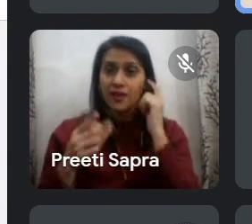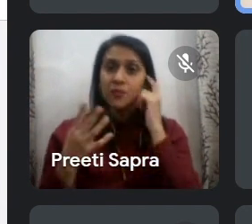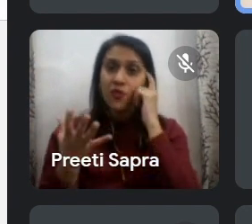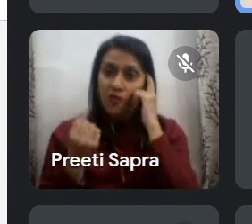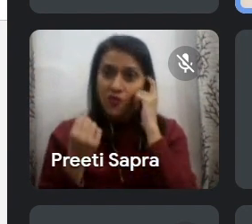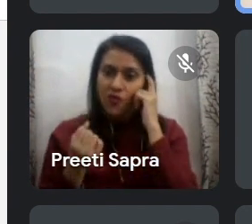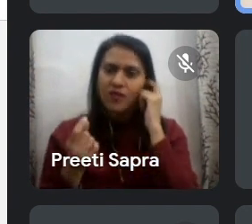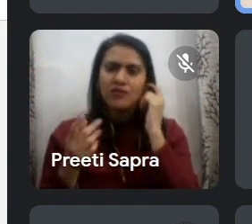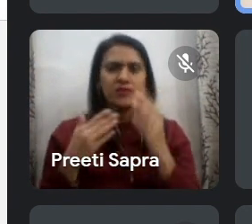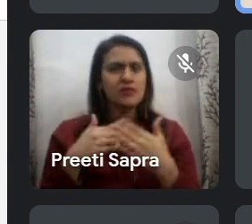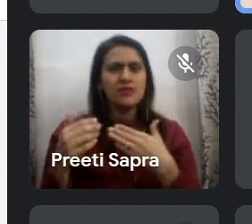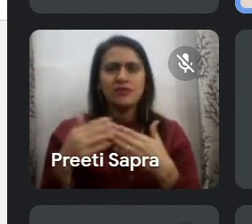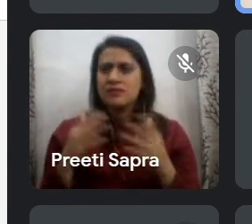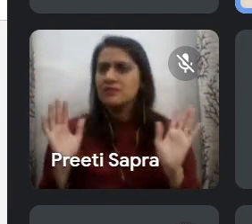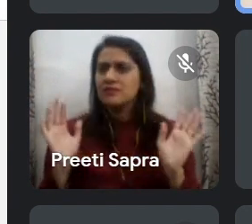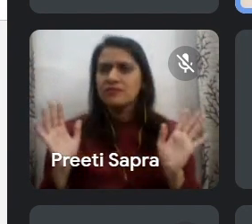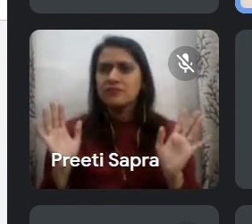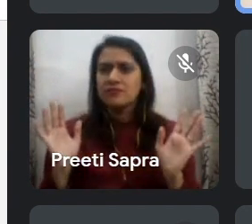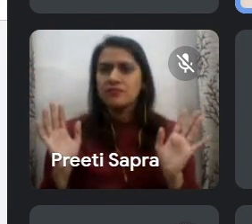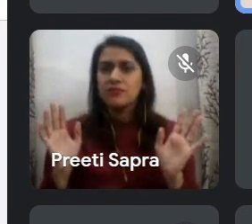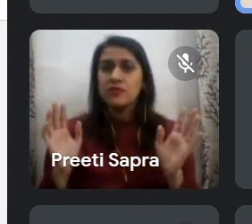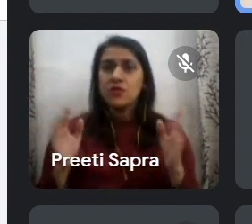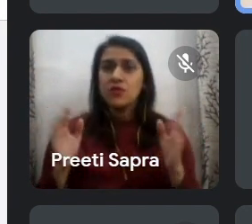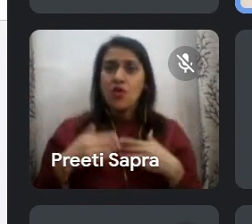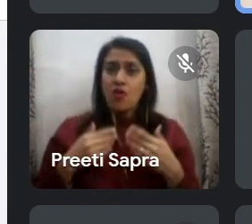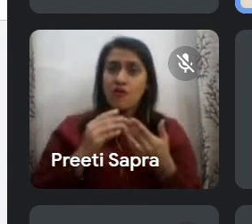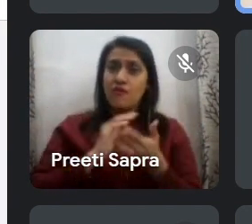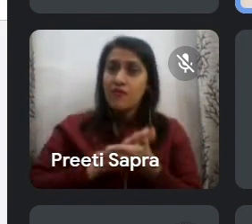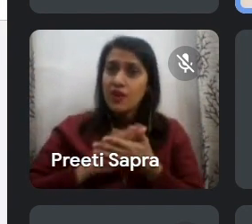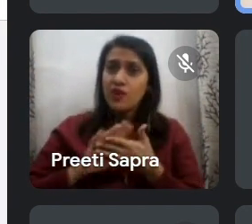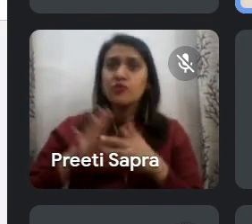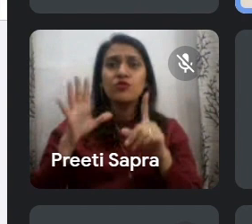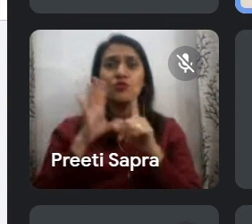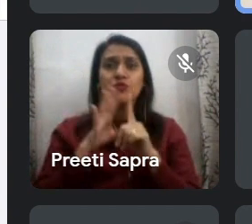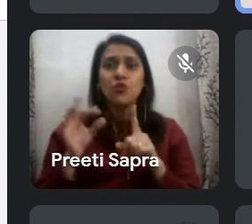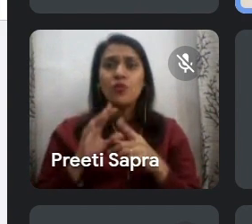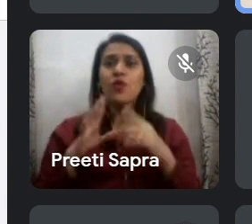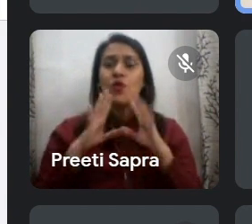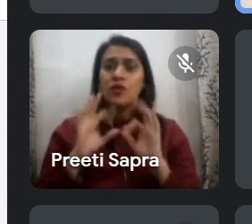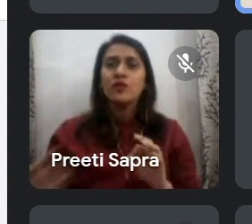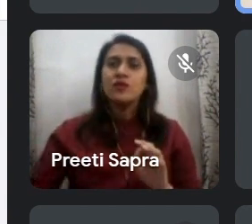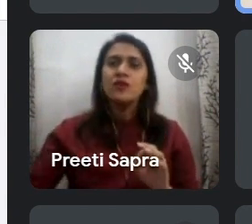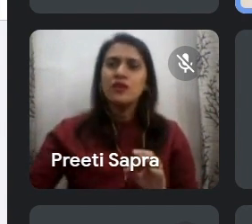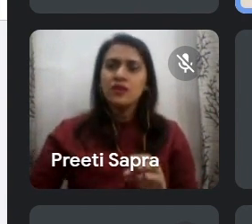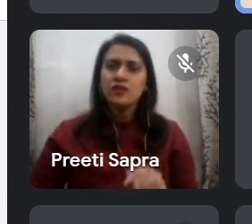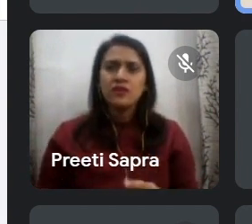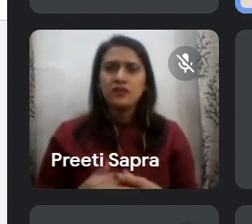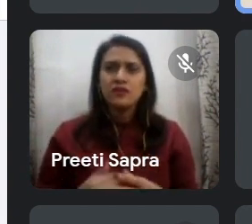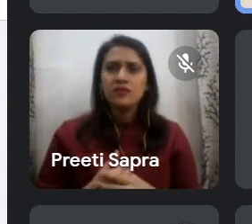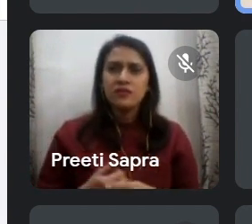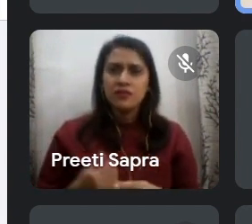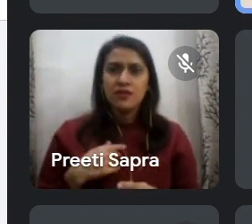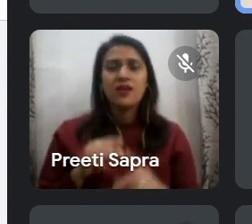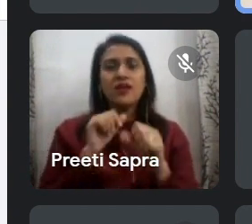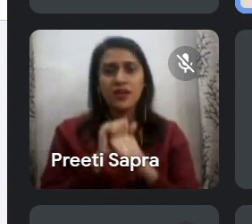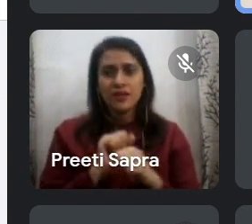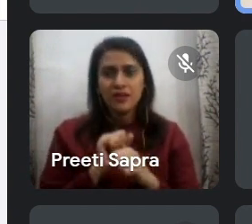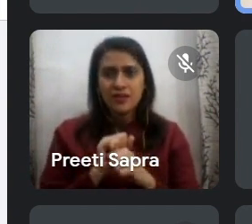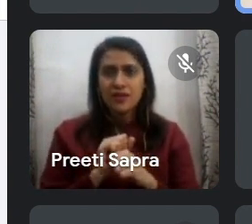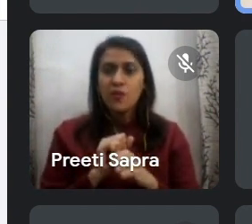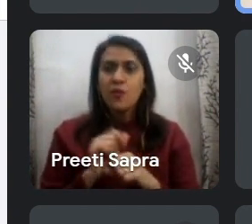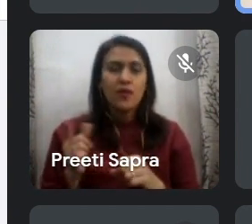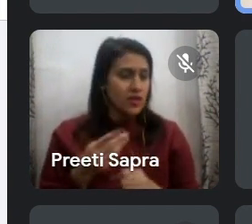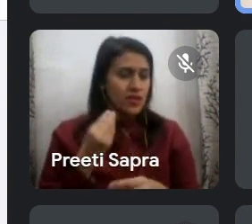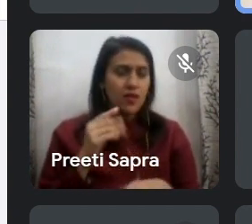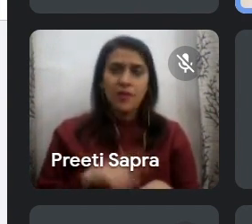does it matter? Like, you have finished it, and you don't really want this diagnosis letter anywhere. But I'm like, it's okay, it